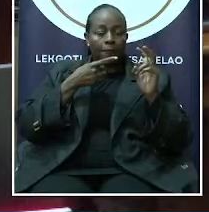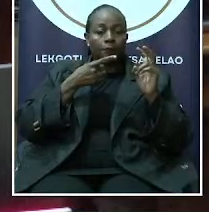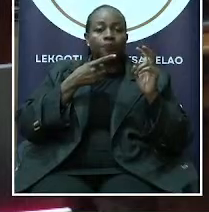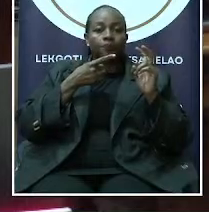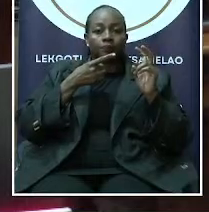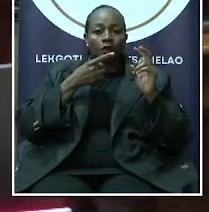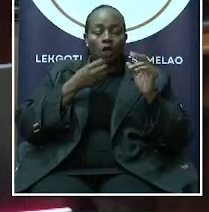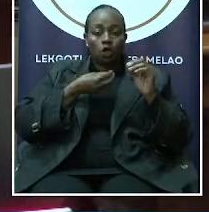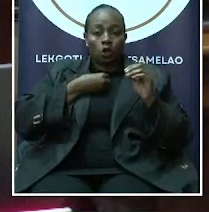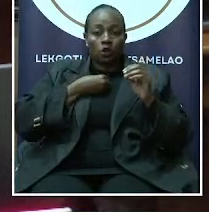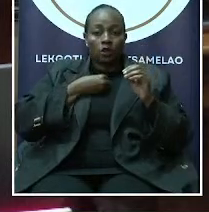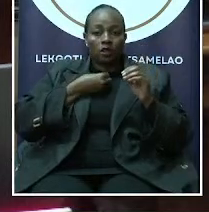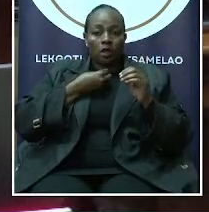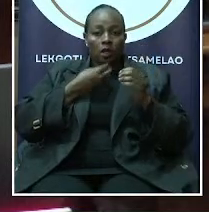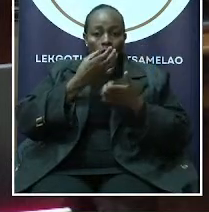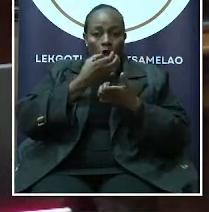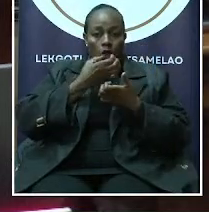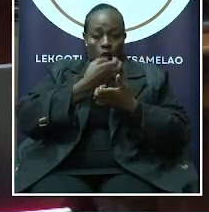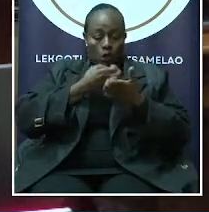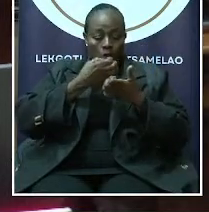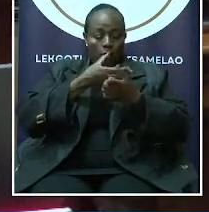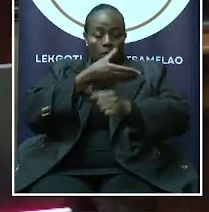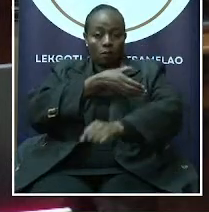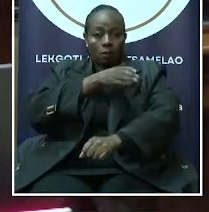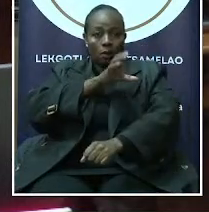Institutionalizing Youth Economic Empowerment through Legislative